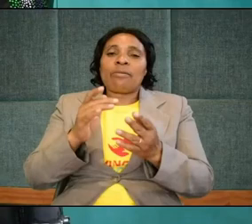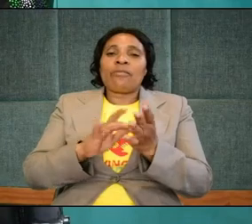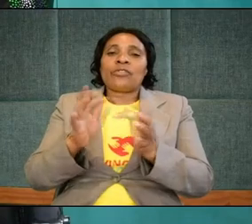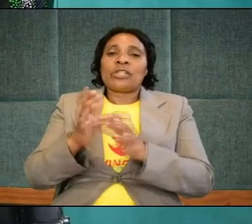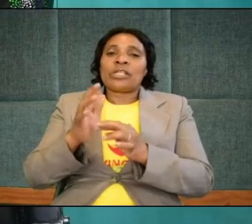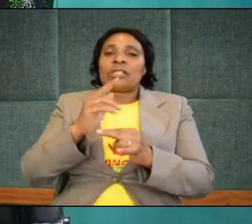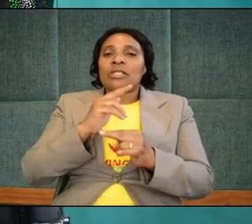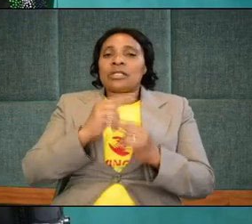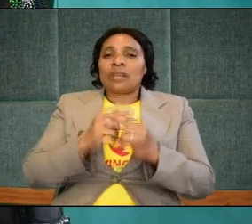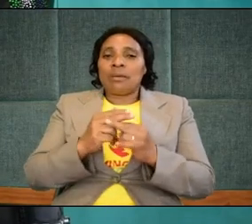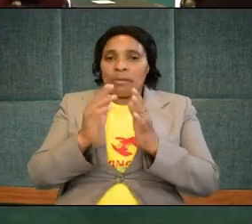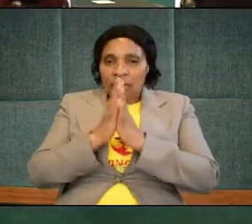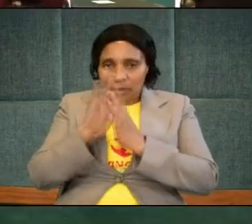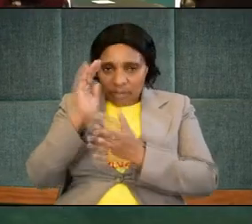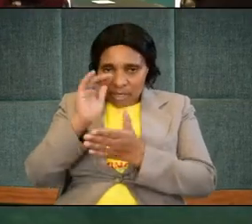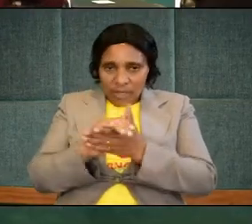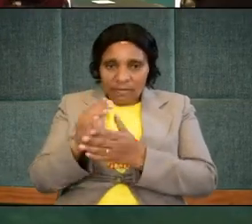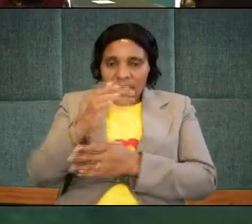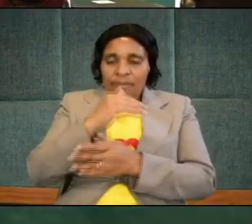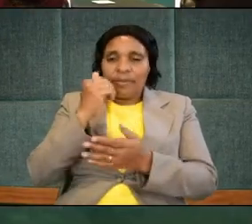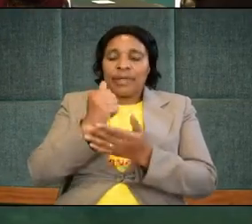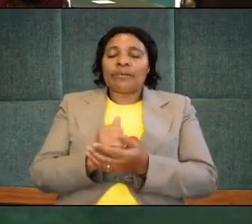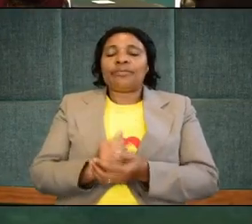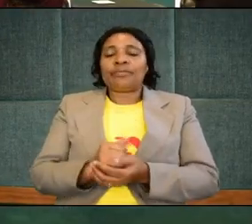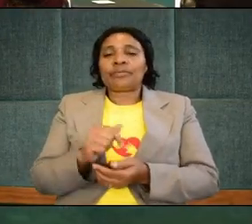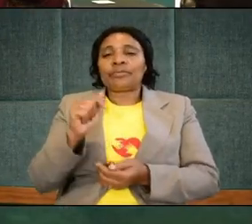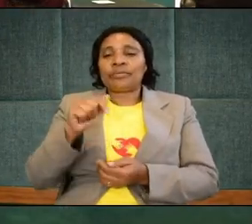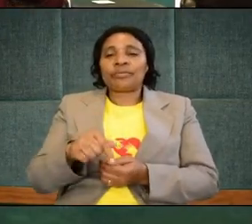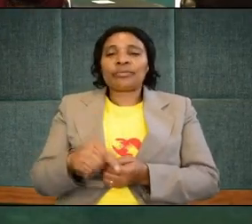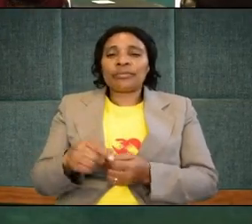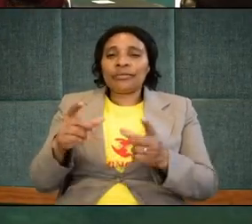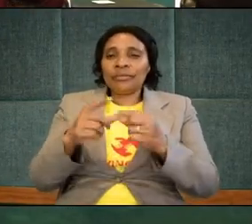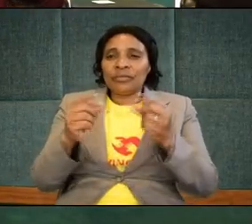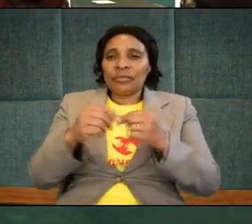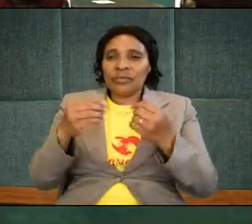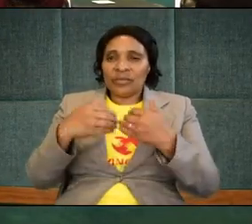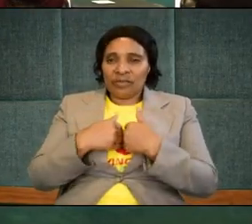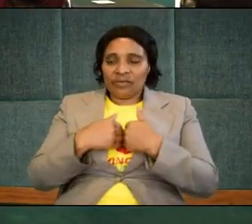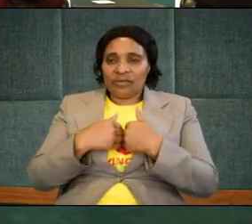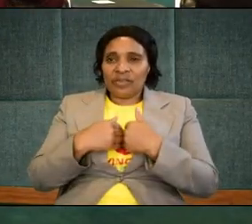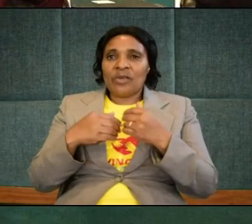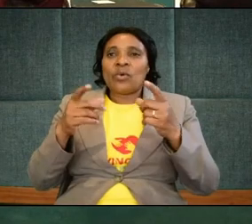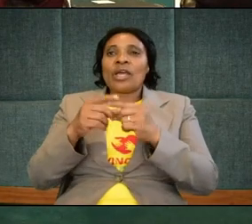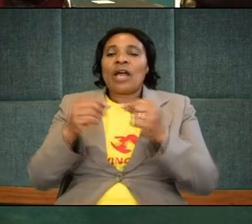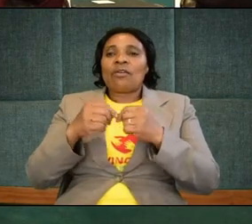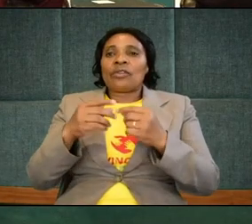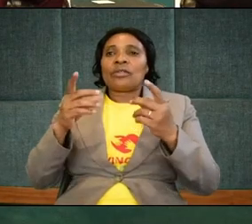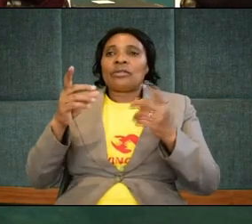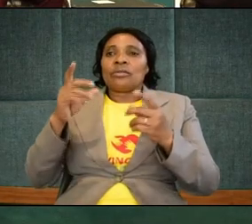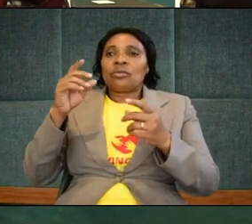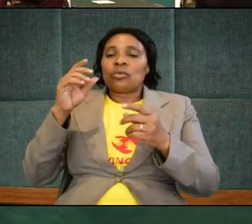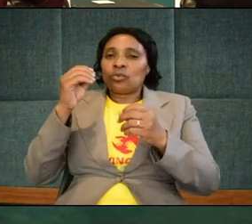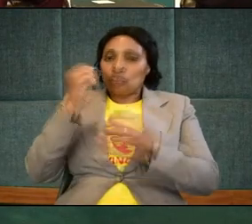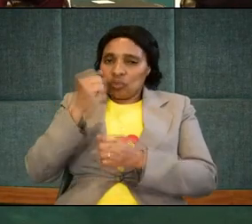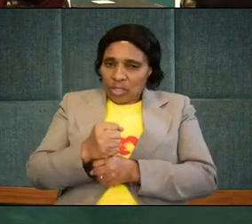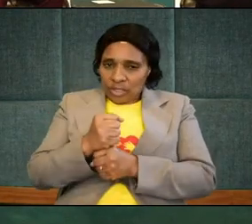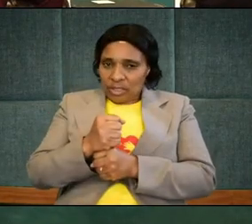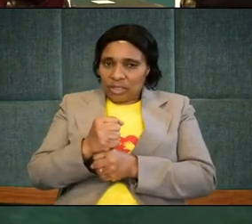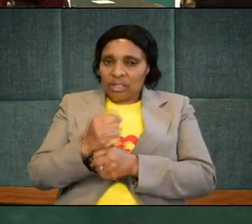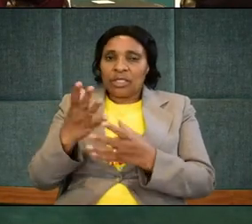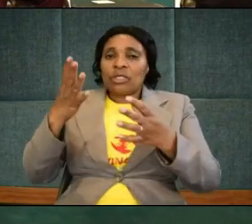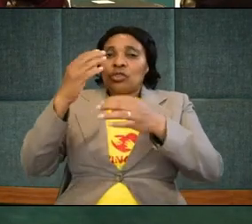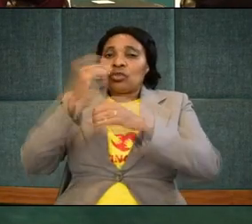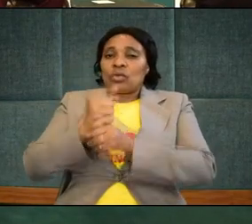pray and we believe. Amen. So this word we have the word trust. That is, and trust